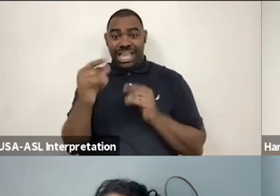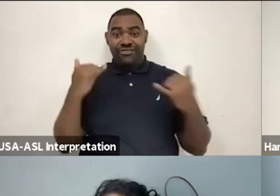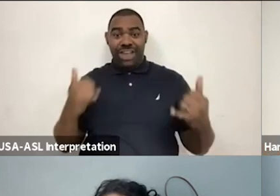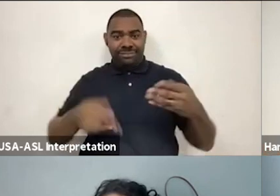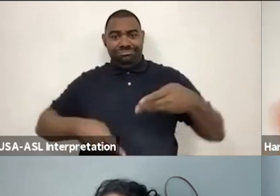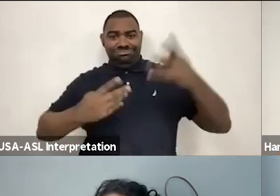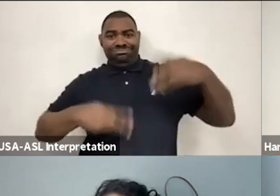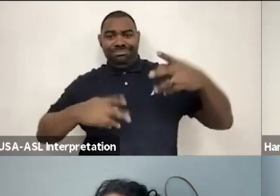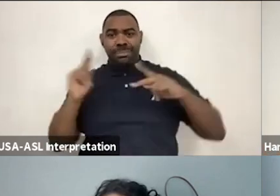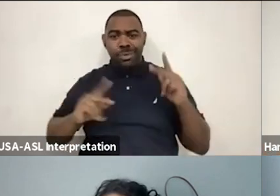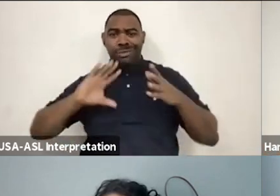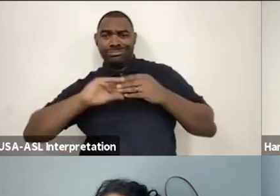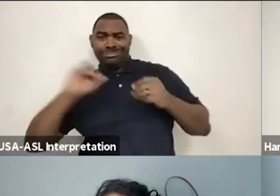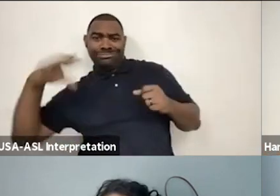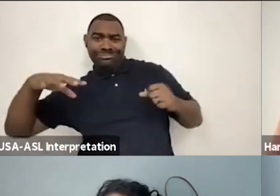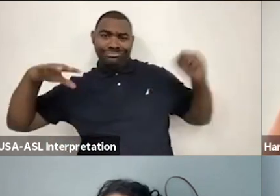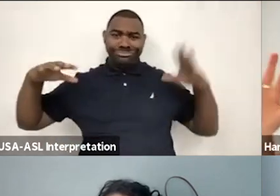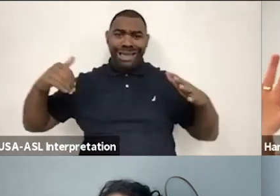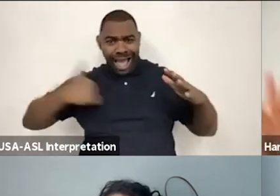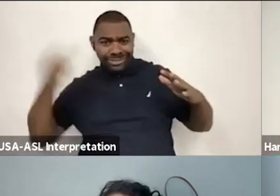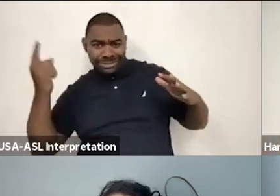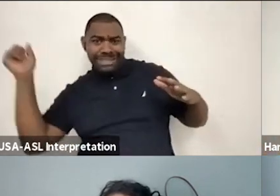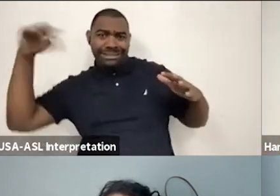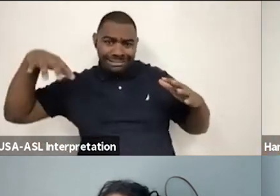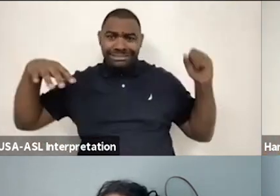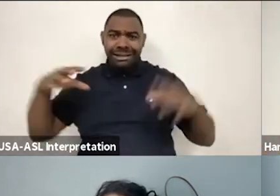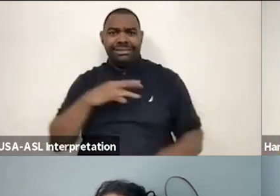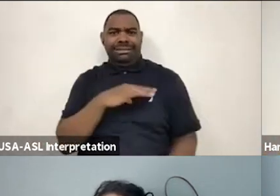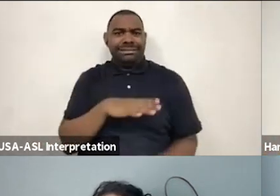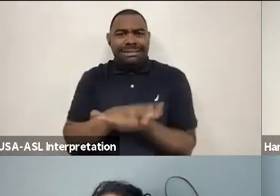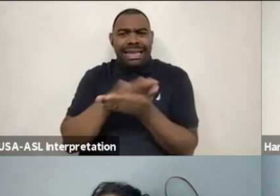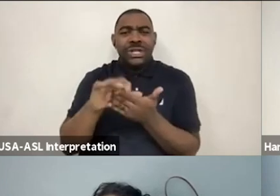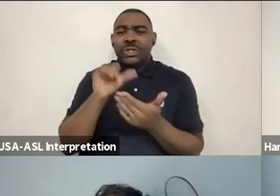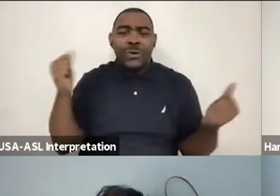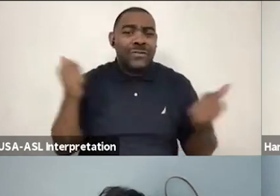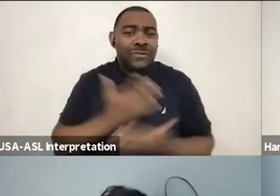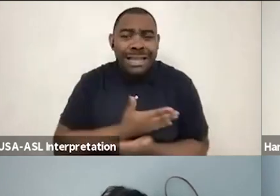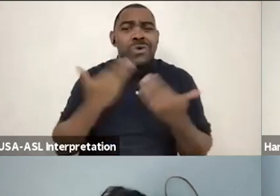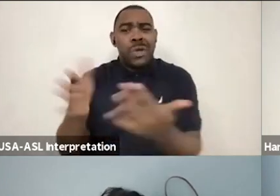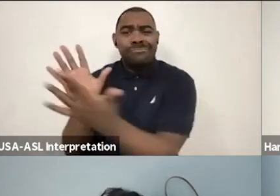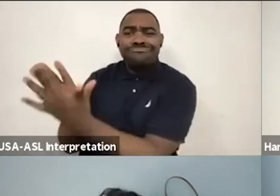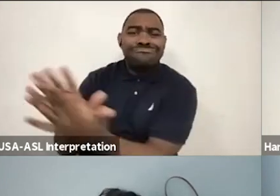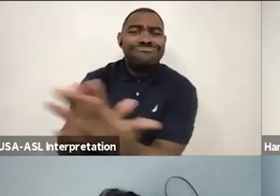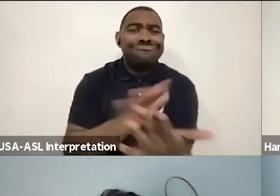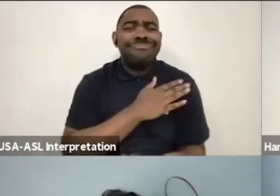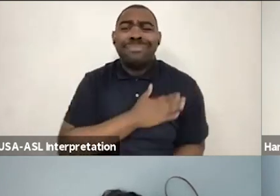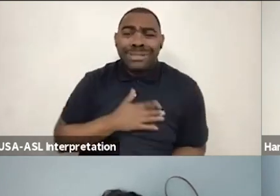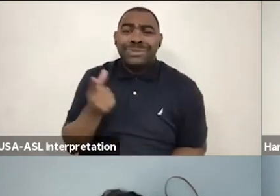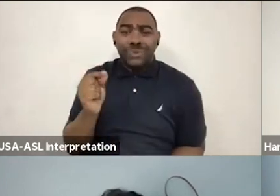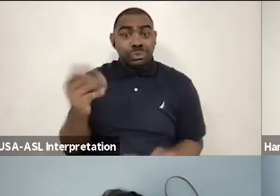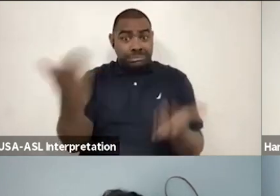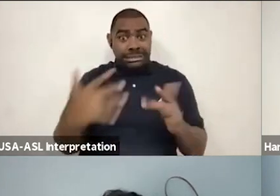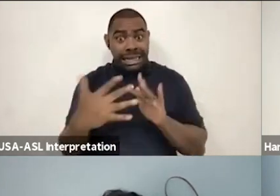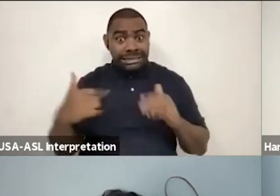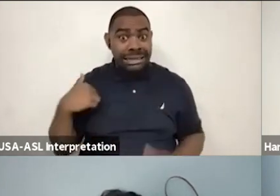chat right now, there are lots of folks who are already jumping in saying, hey, I've got something. So don't be afraid to reach out, and